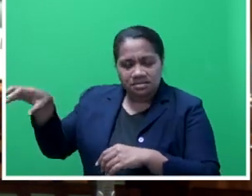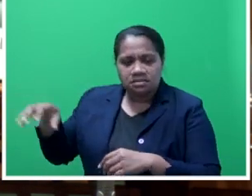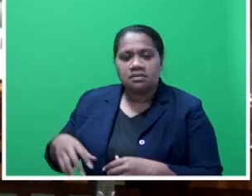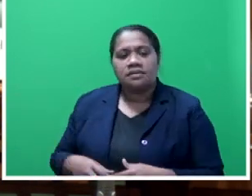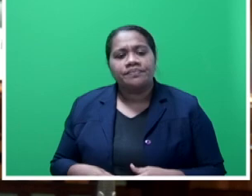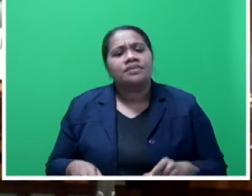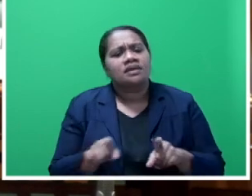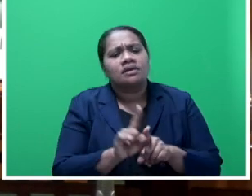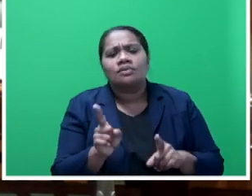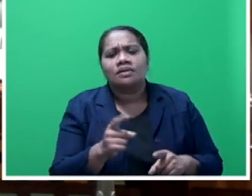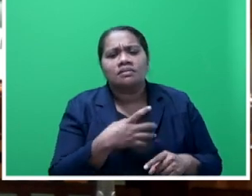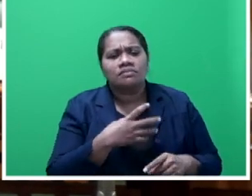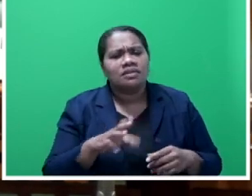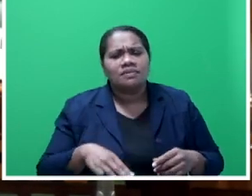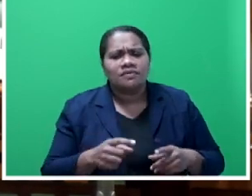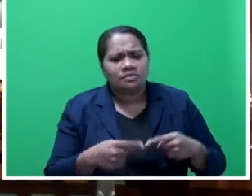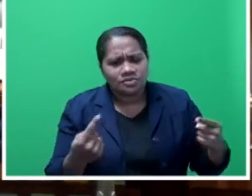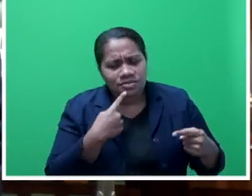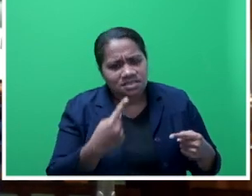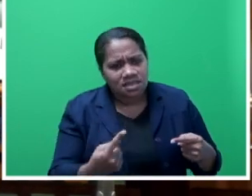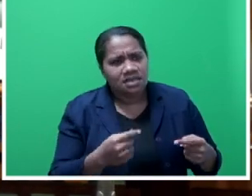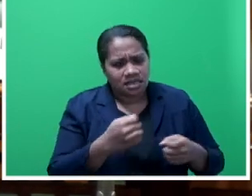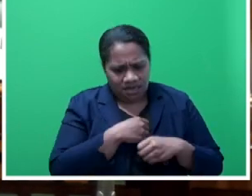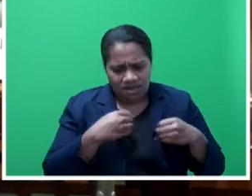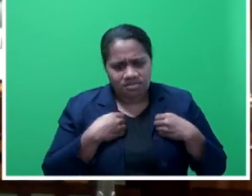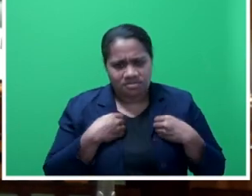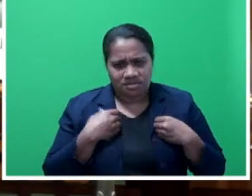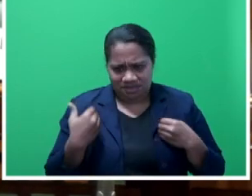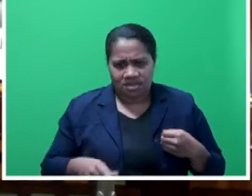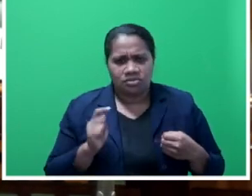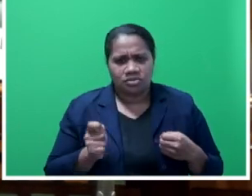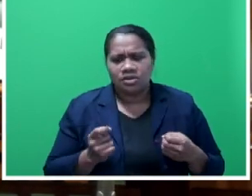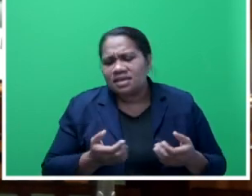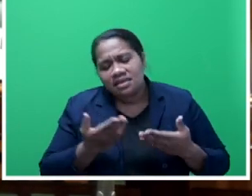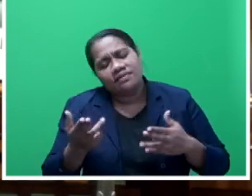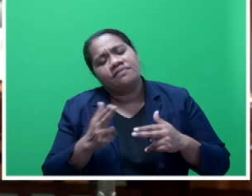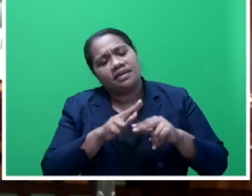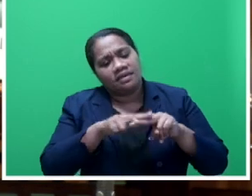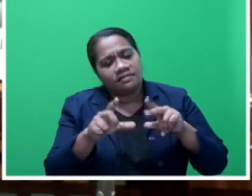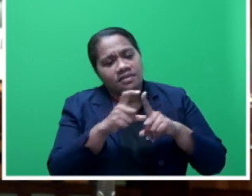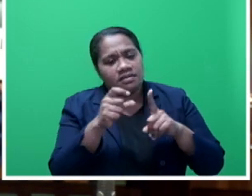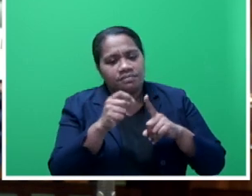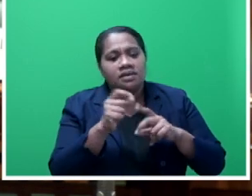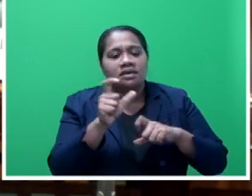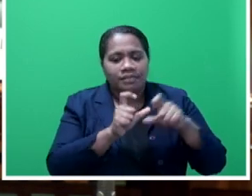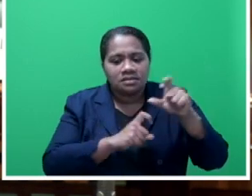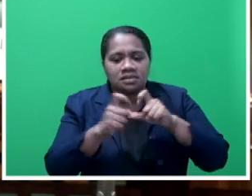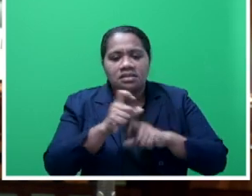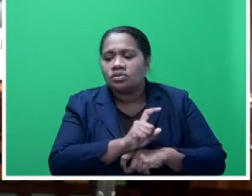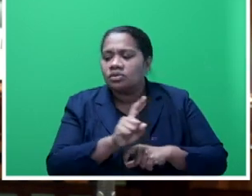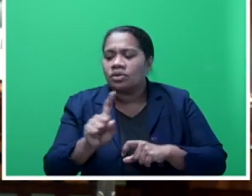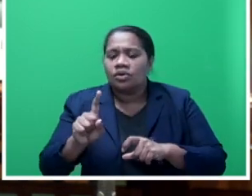and others from our side have said also, that gives FDB the capacity to go out and raise funds in the market and to also